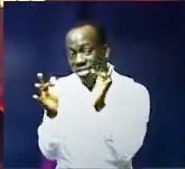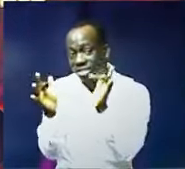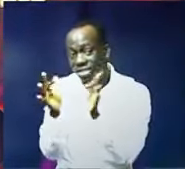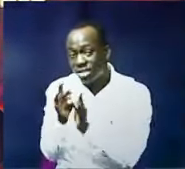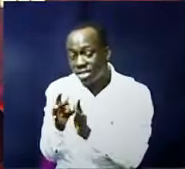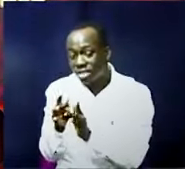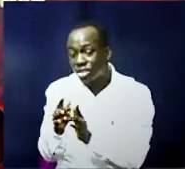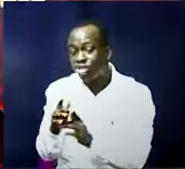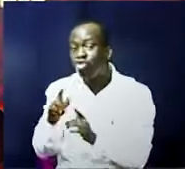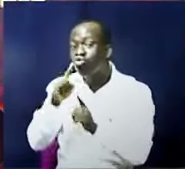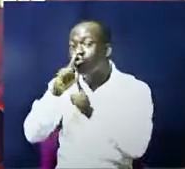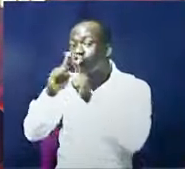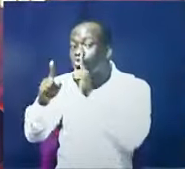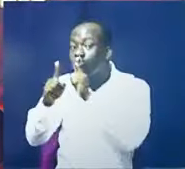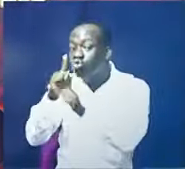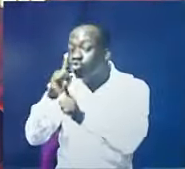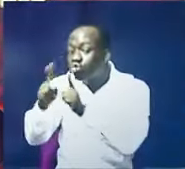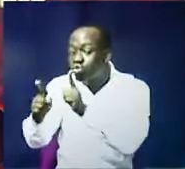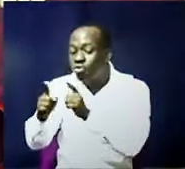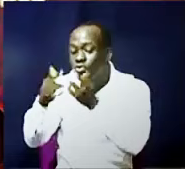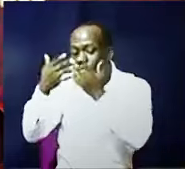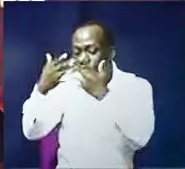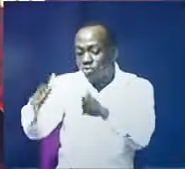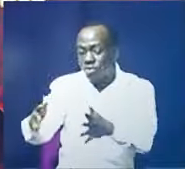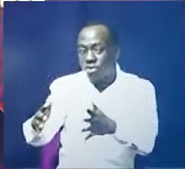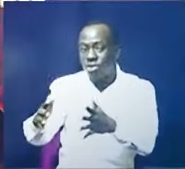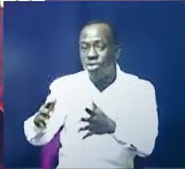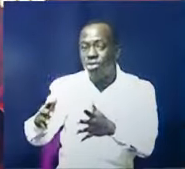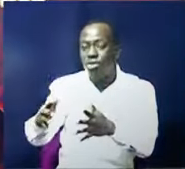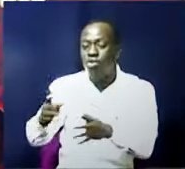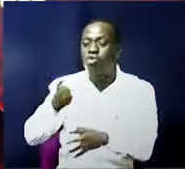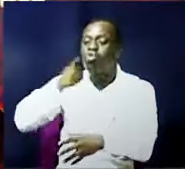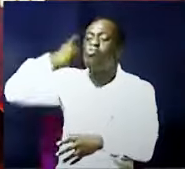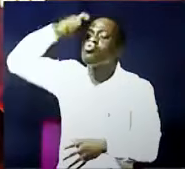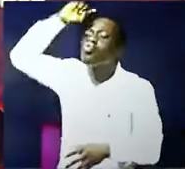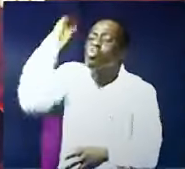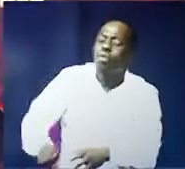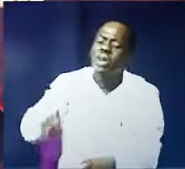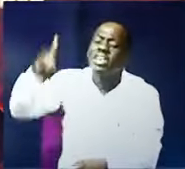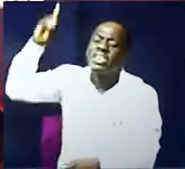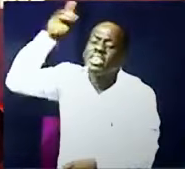taught, he also cast out demons. Into Yesu.